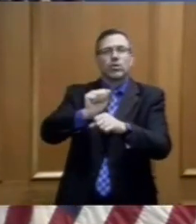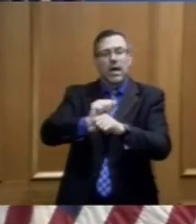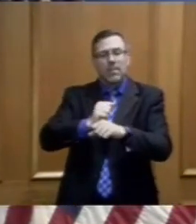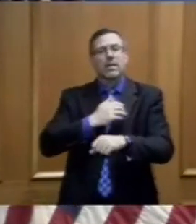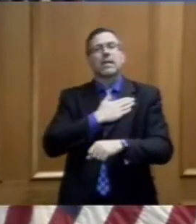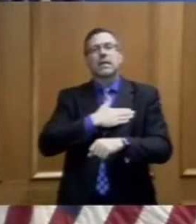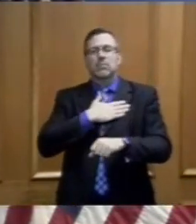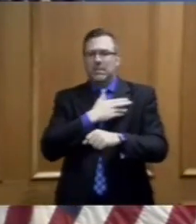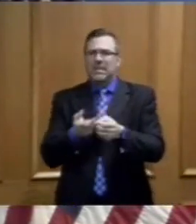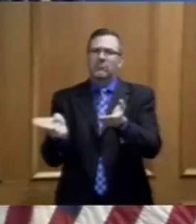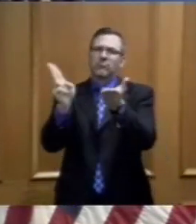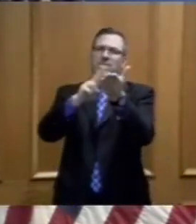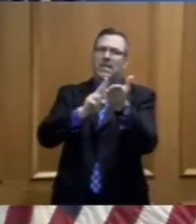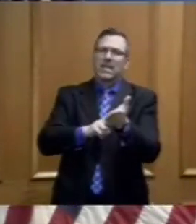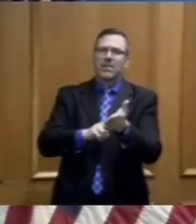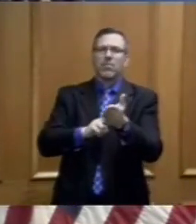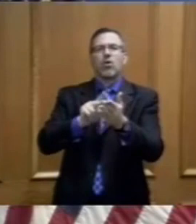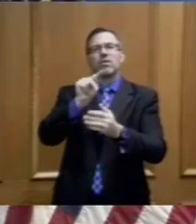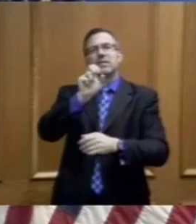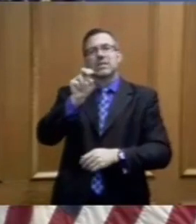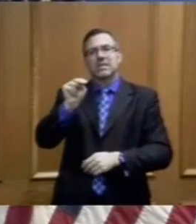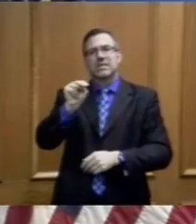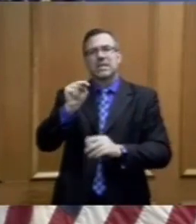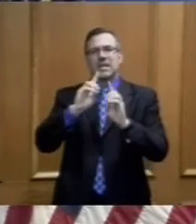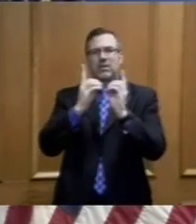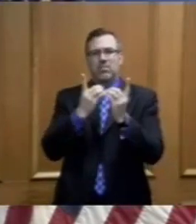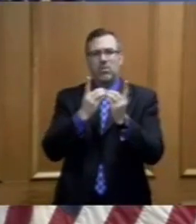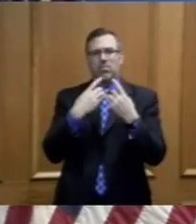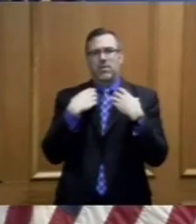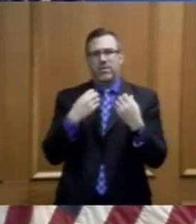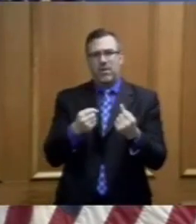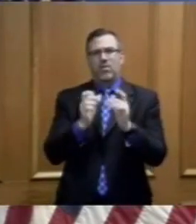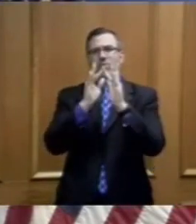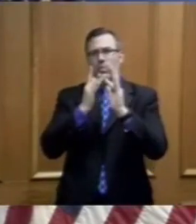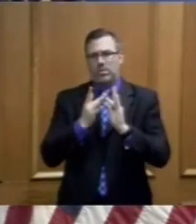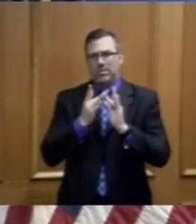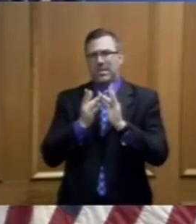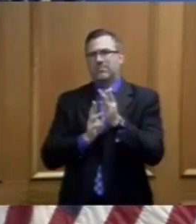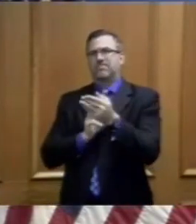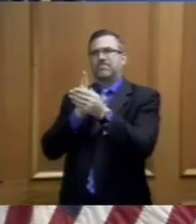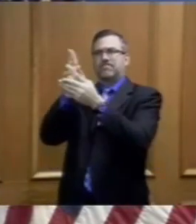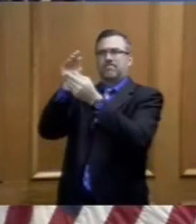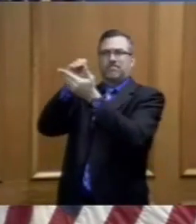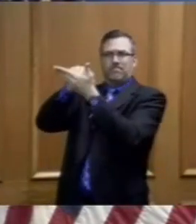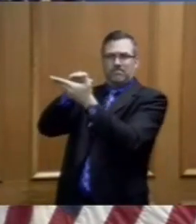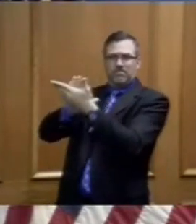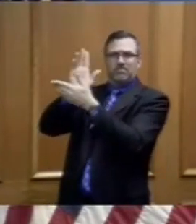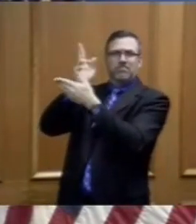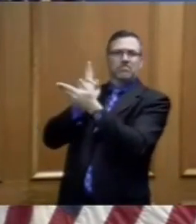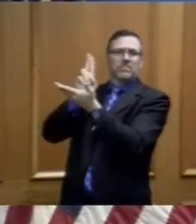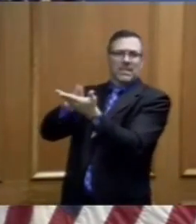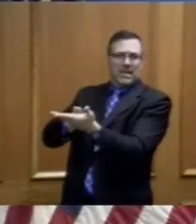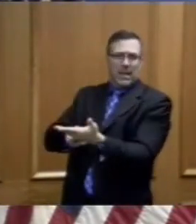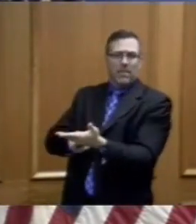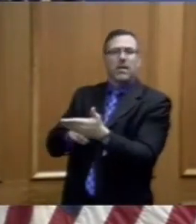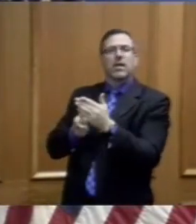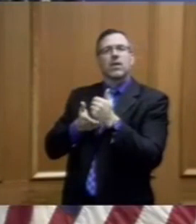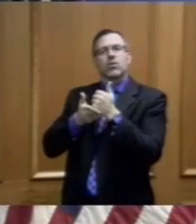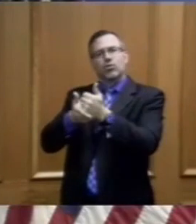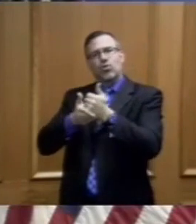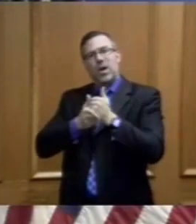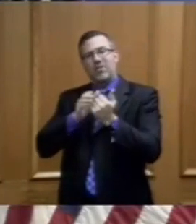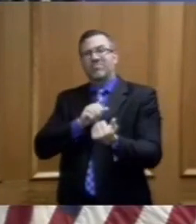to register on the Tennessee Department of Health website, to work together with us to address the challenges that we have